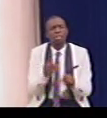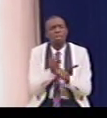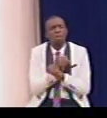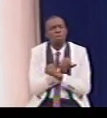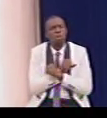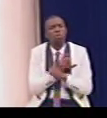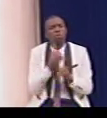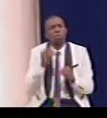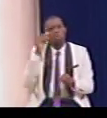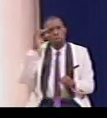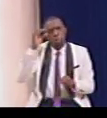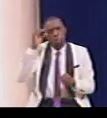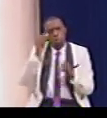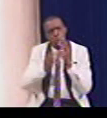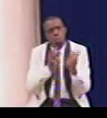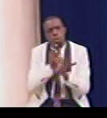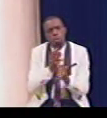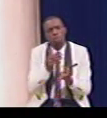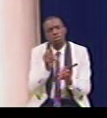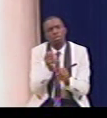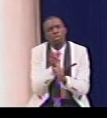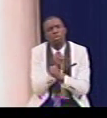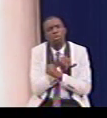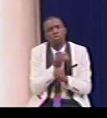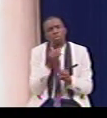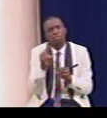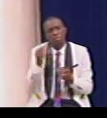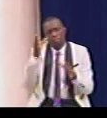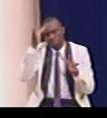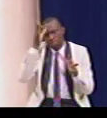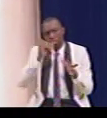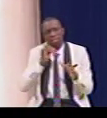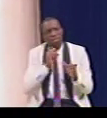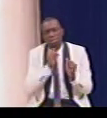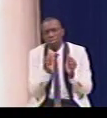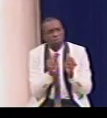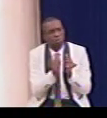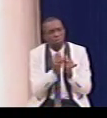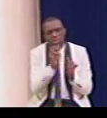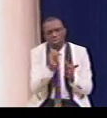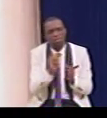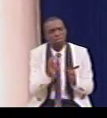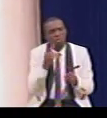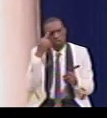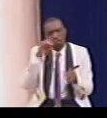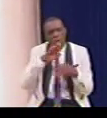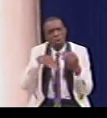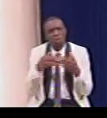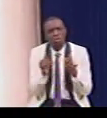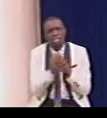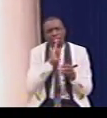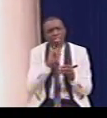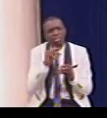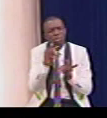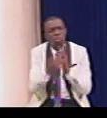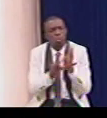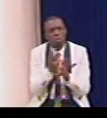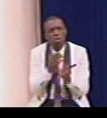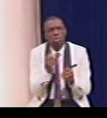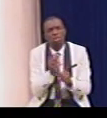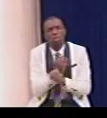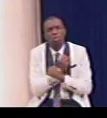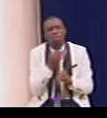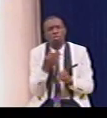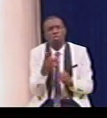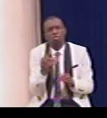is not in him for all that is in the world the laws of the Flesh and the laws of their eyes and the pride of